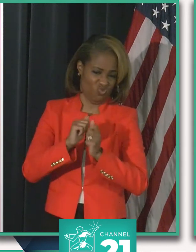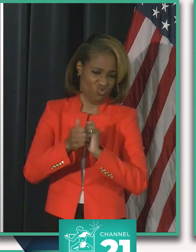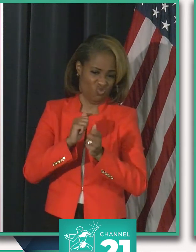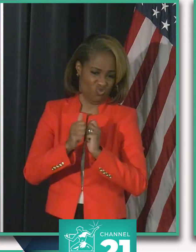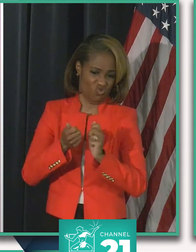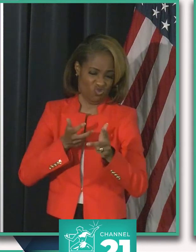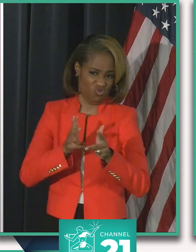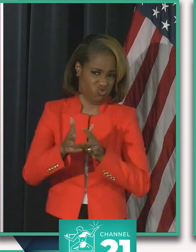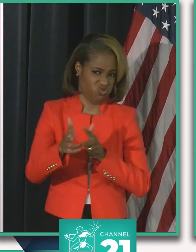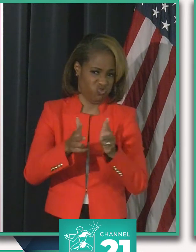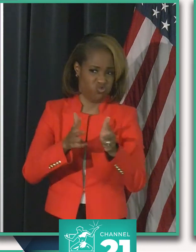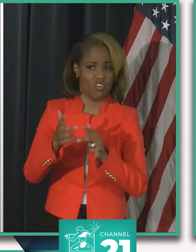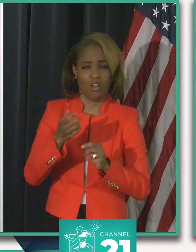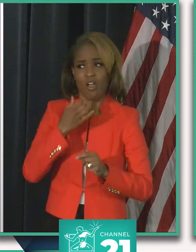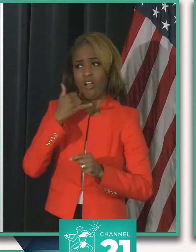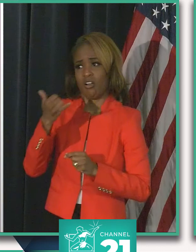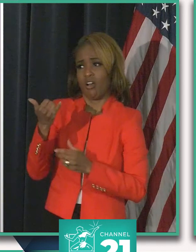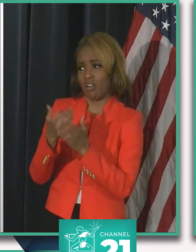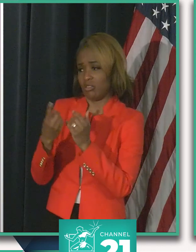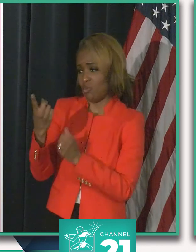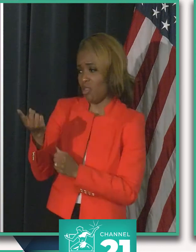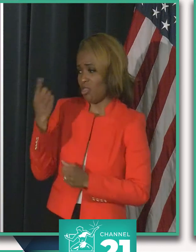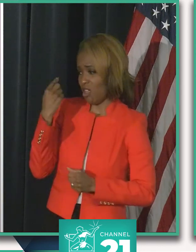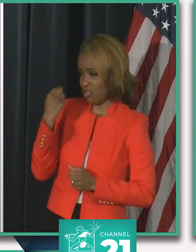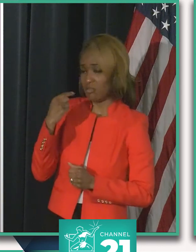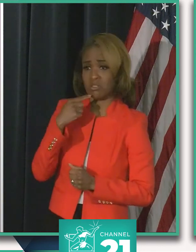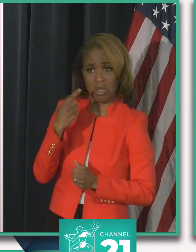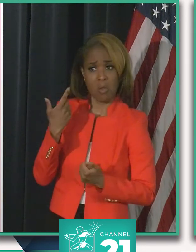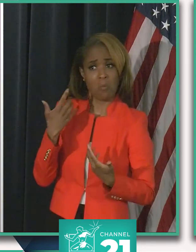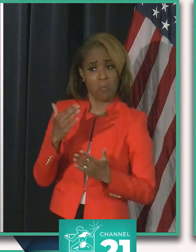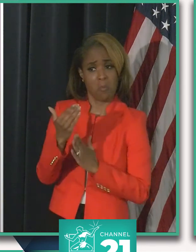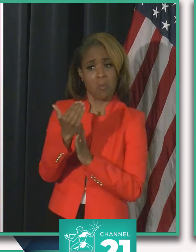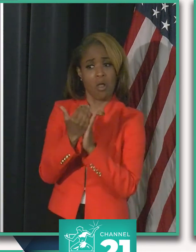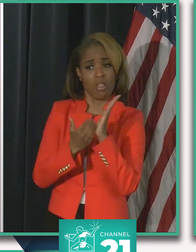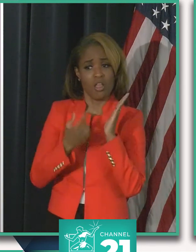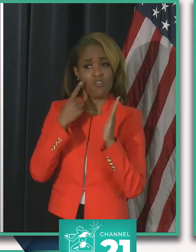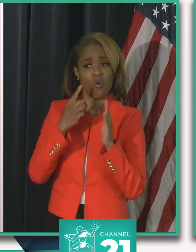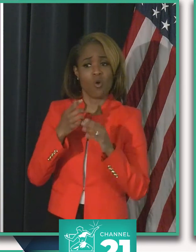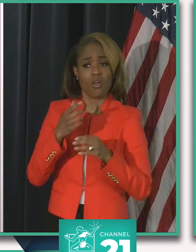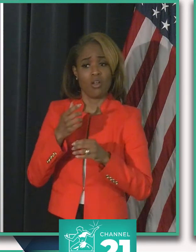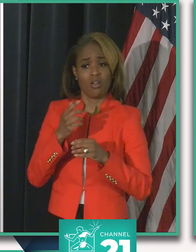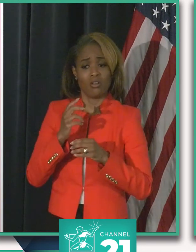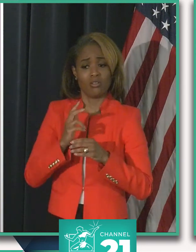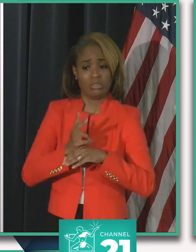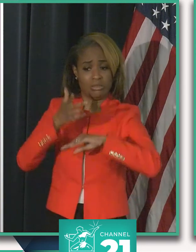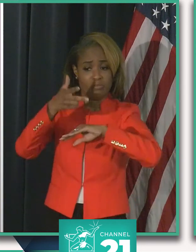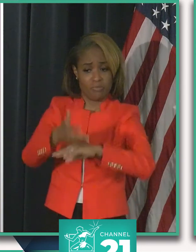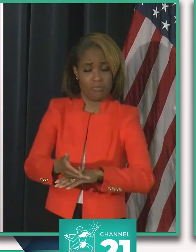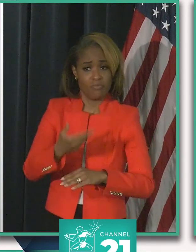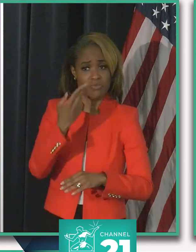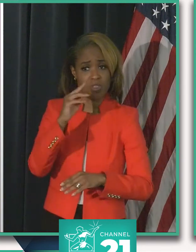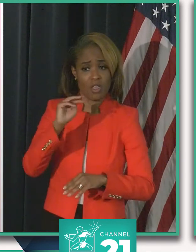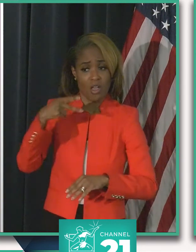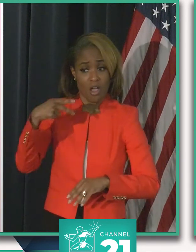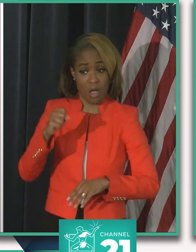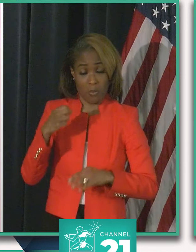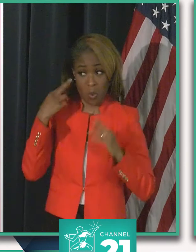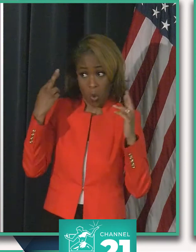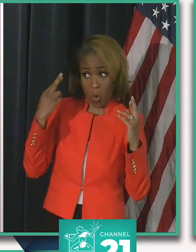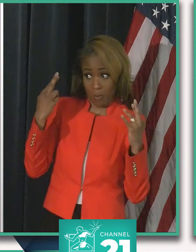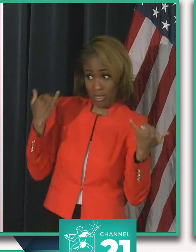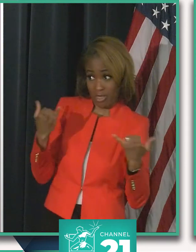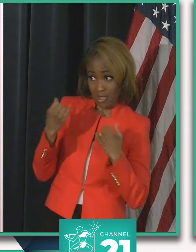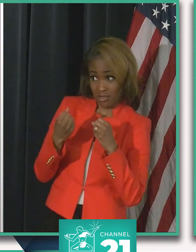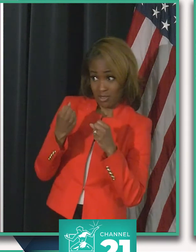I called someone last year, and they said we were on the list to get the speed bumps. I don't know. Hopefully we can get those this